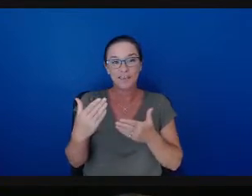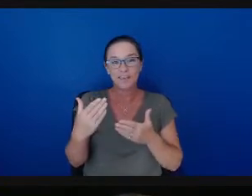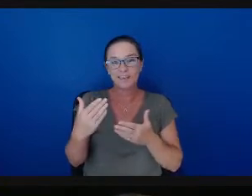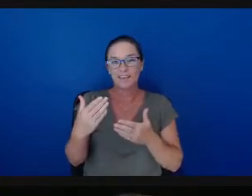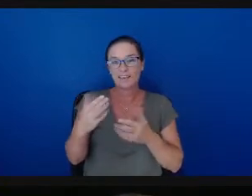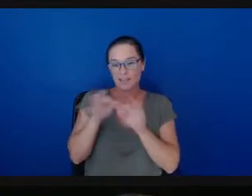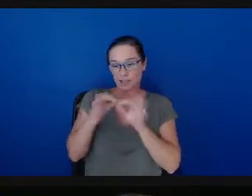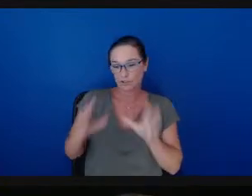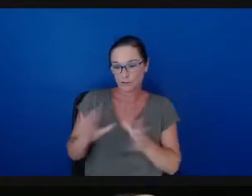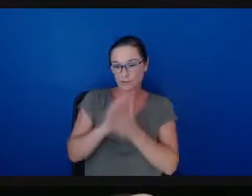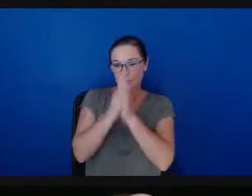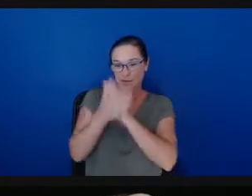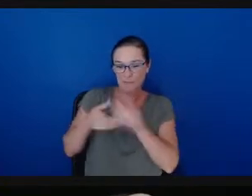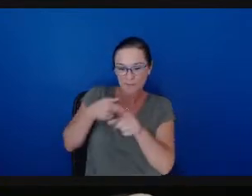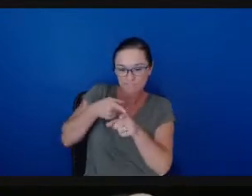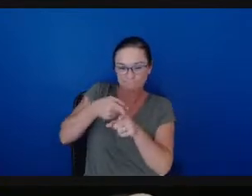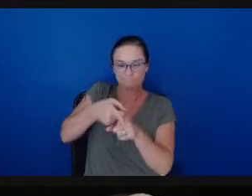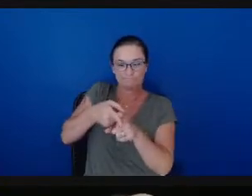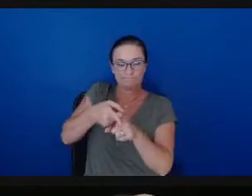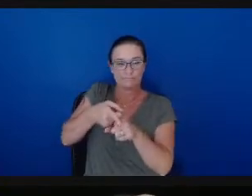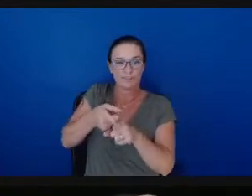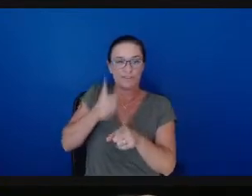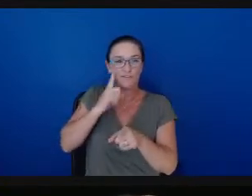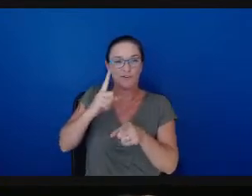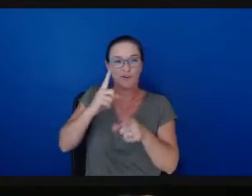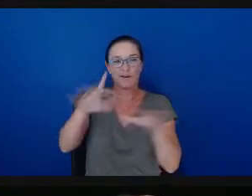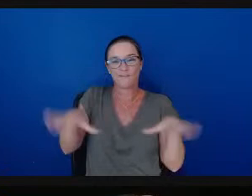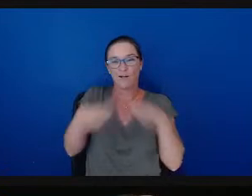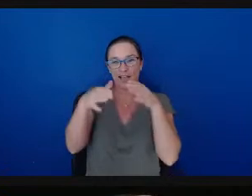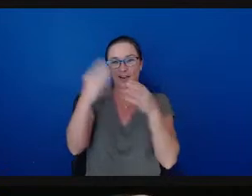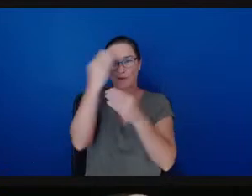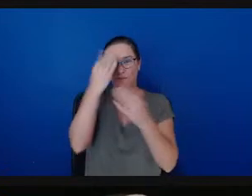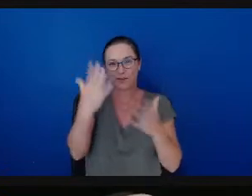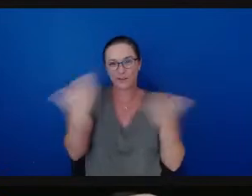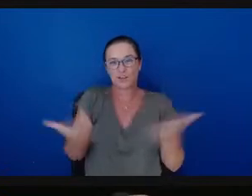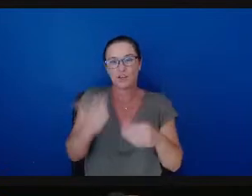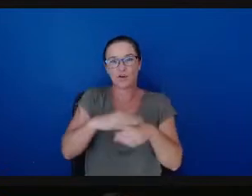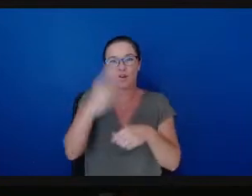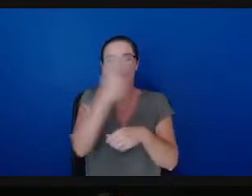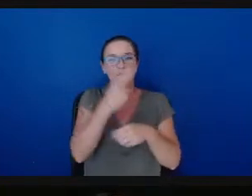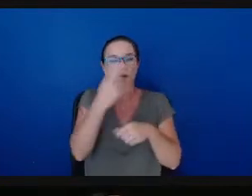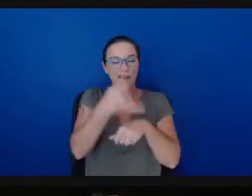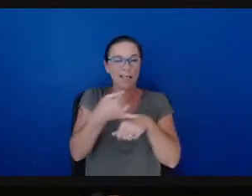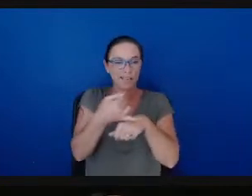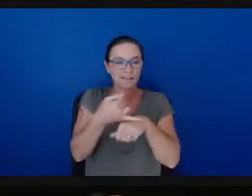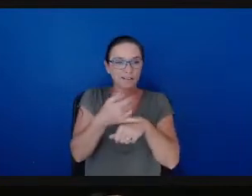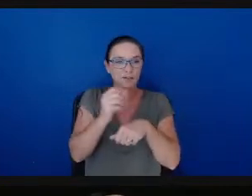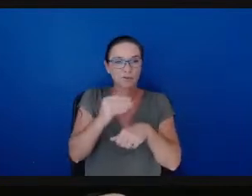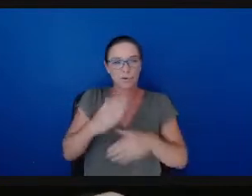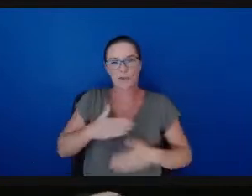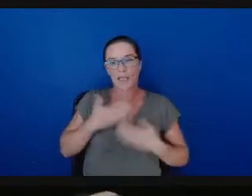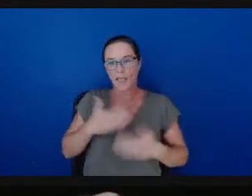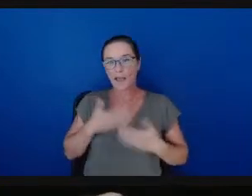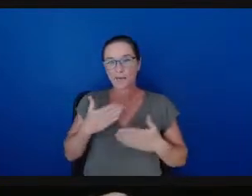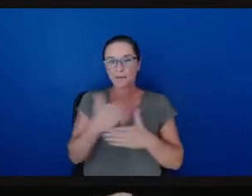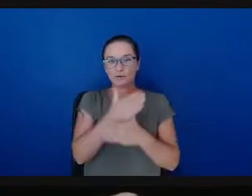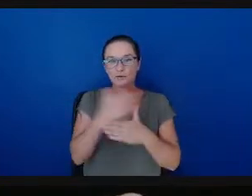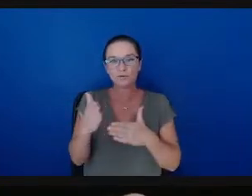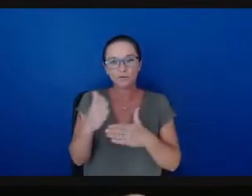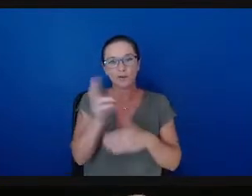specialist interpreters for our volcano information here on Hawaii Island. So we're really happy to share in this journey with